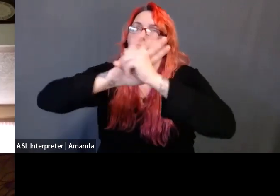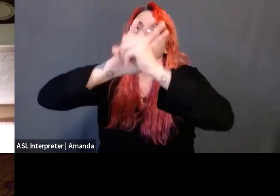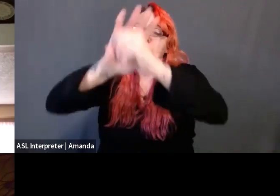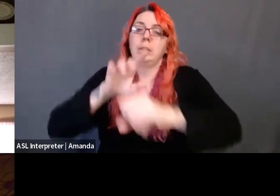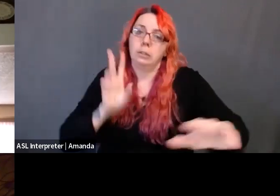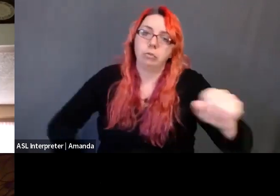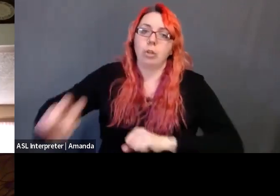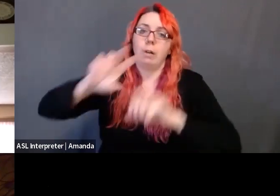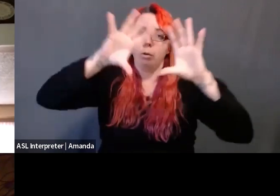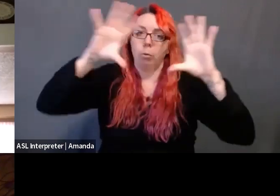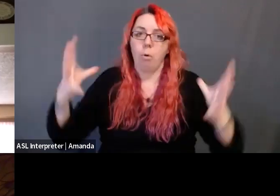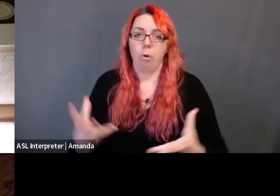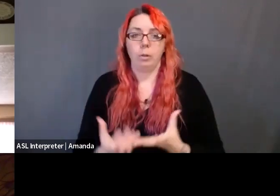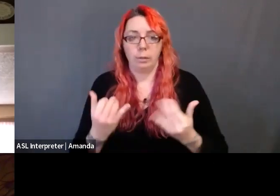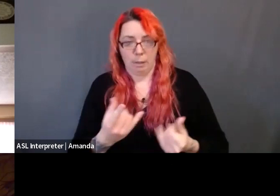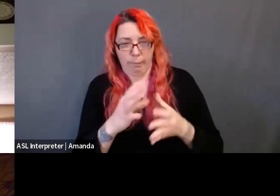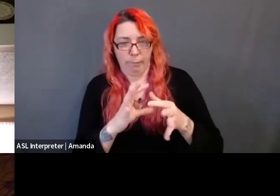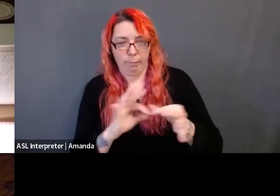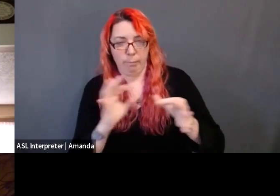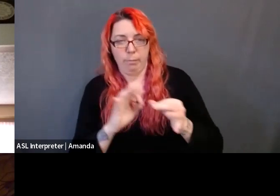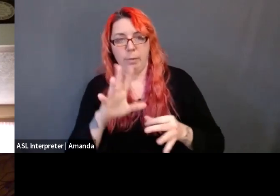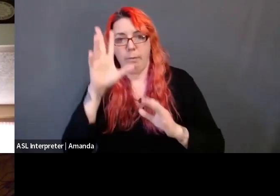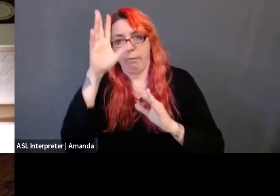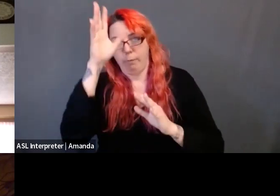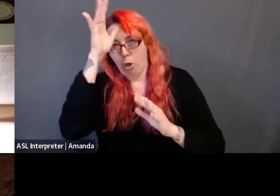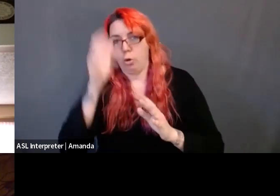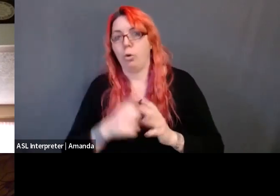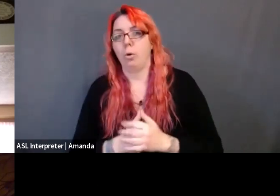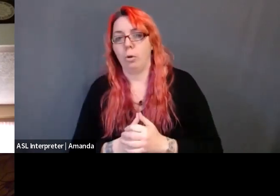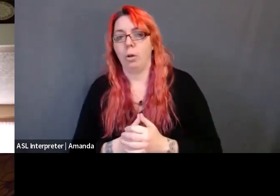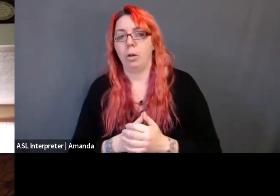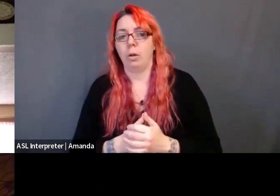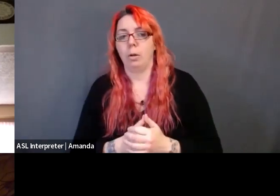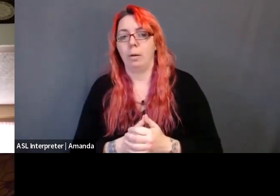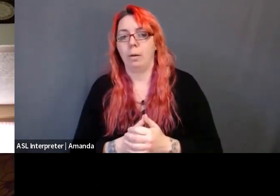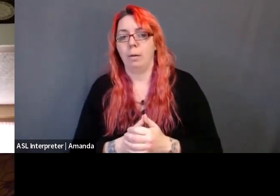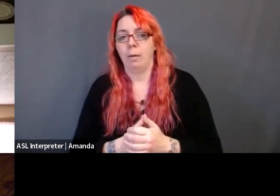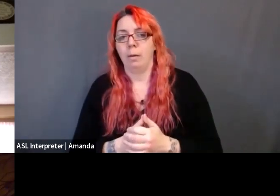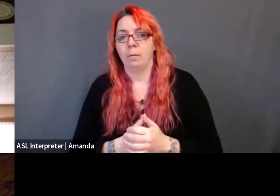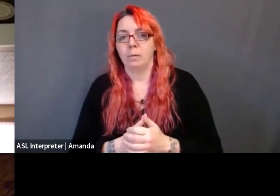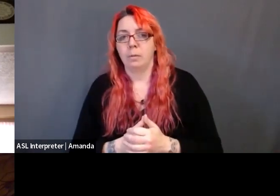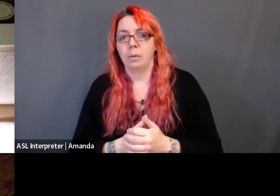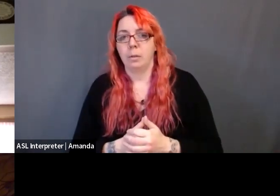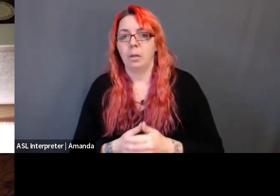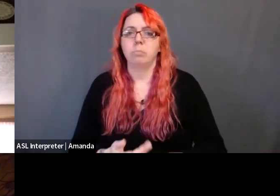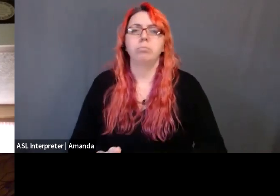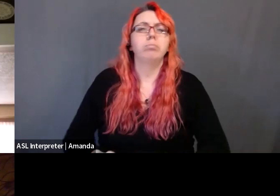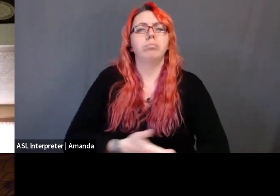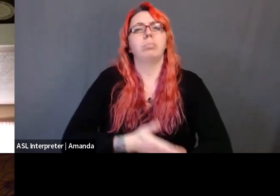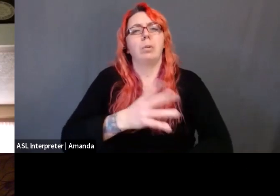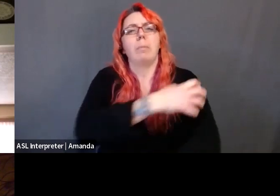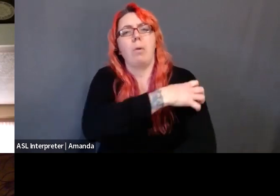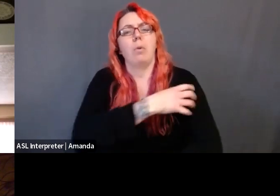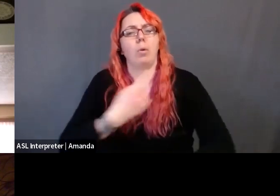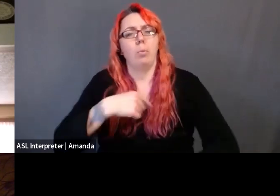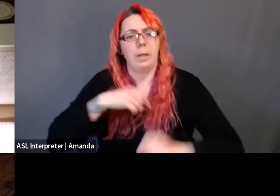worldwide. Expand the powers that you have so as we can control our fishing rights.